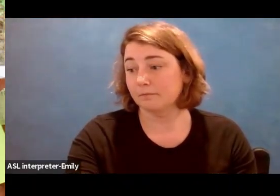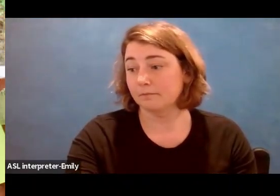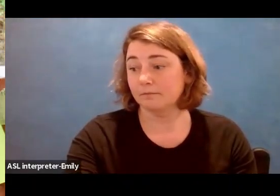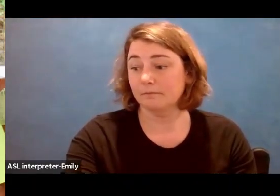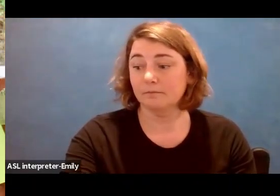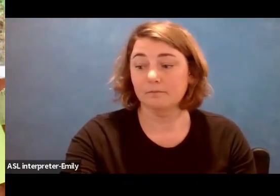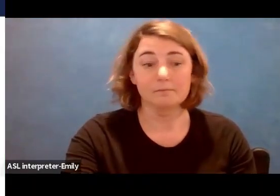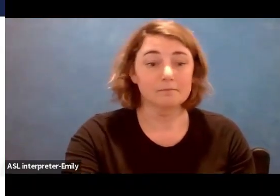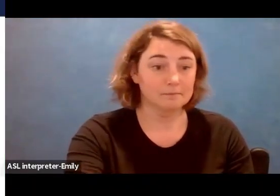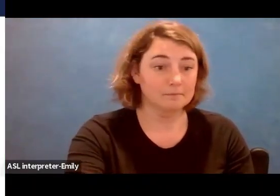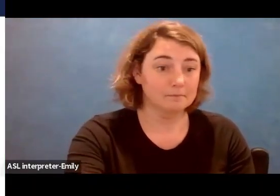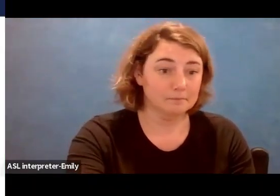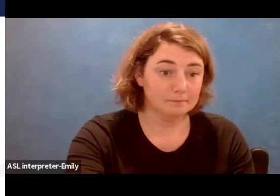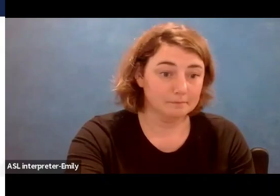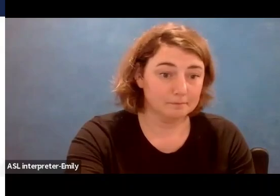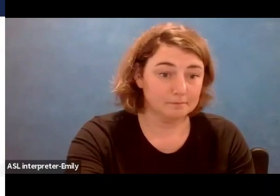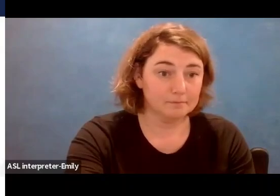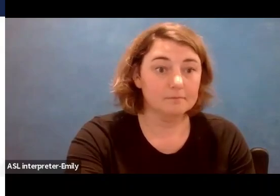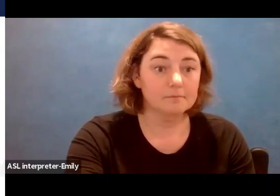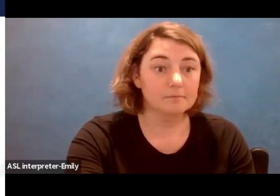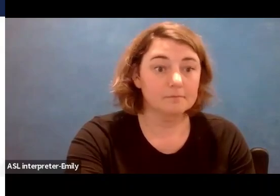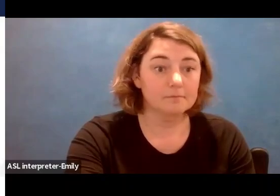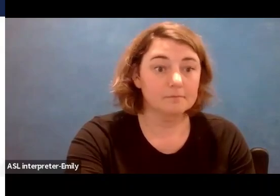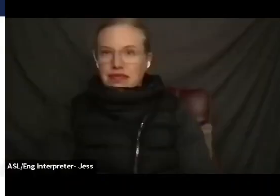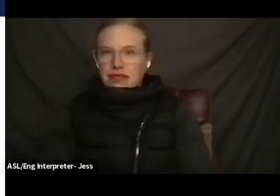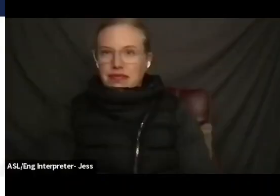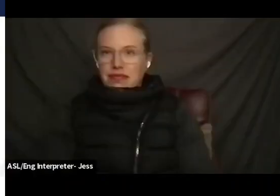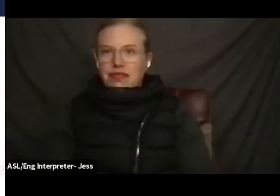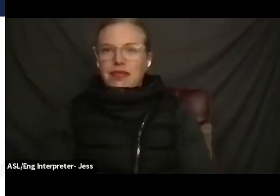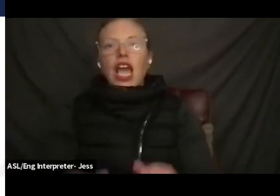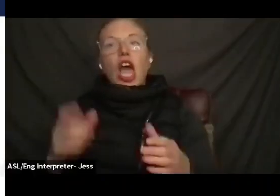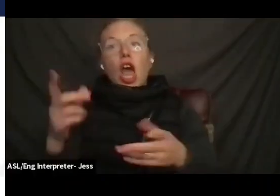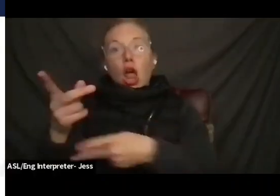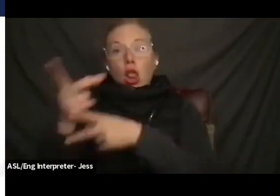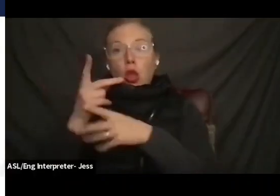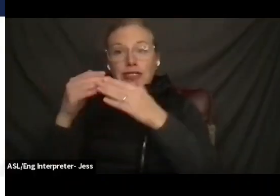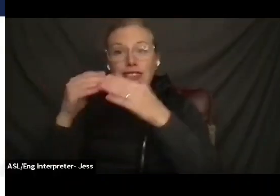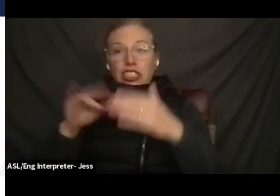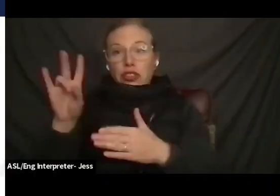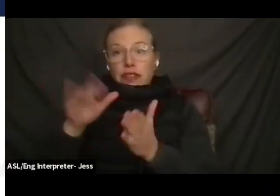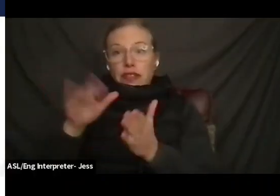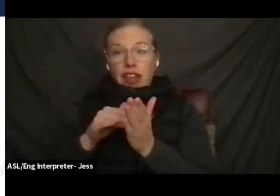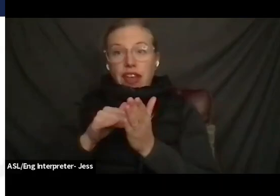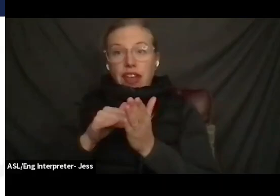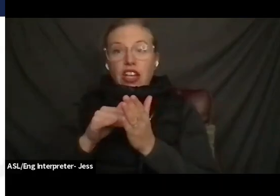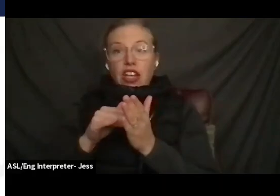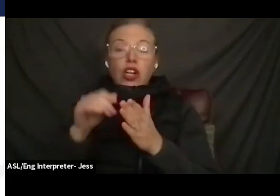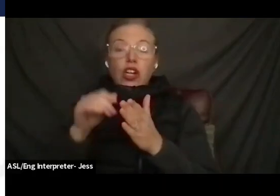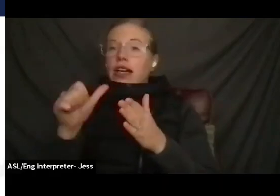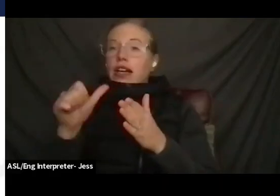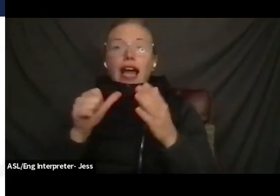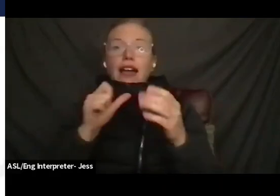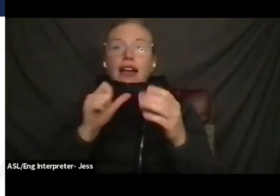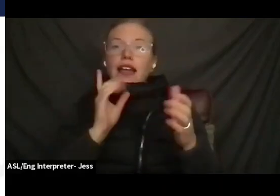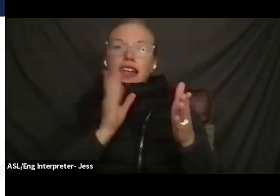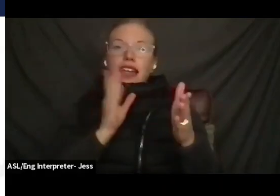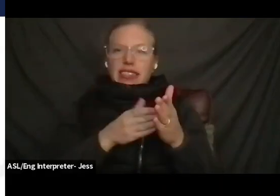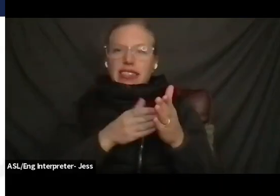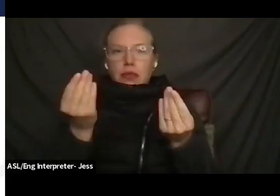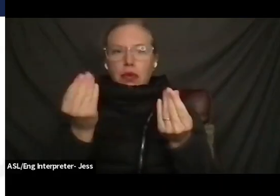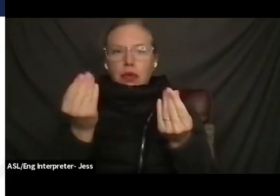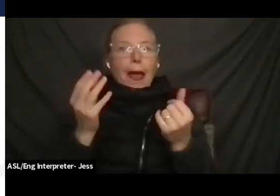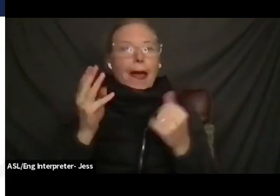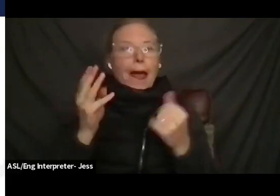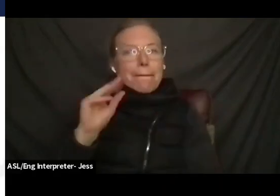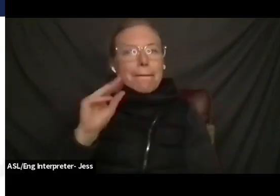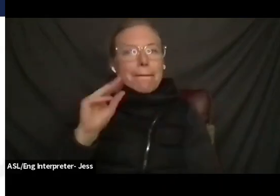and loans under 7,500 are not secured against the property. Max loan combos